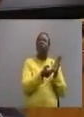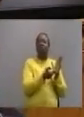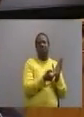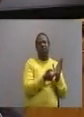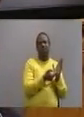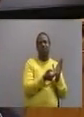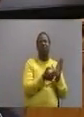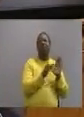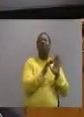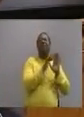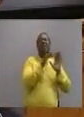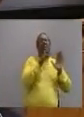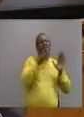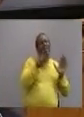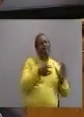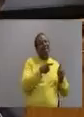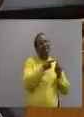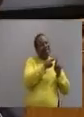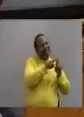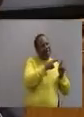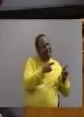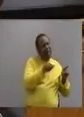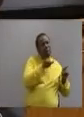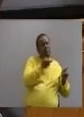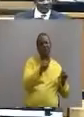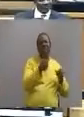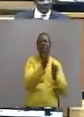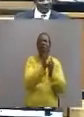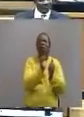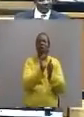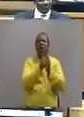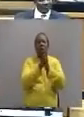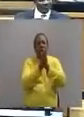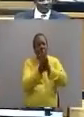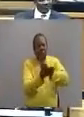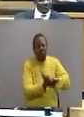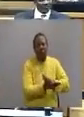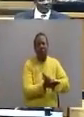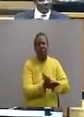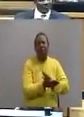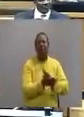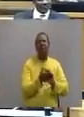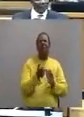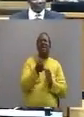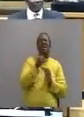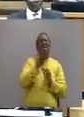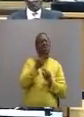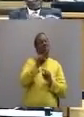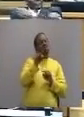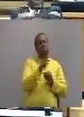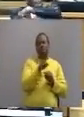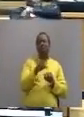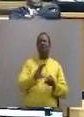the hard-fought democracy perishes. If we do not have the courage to vote